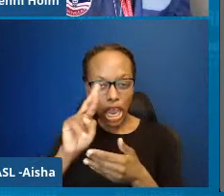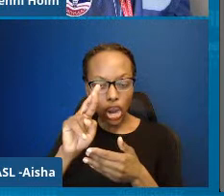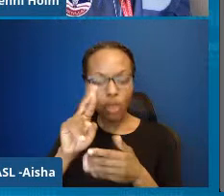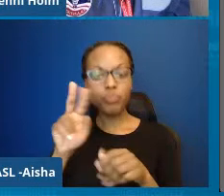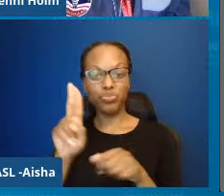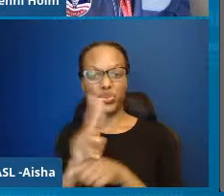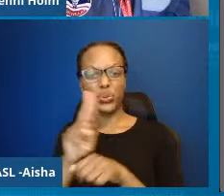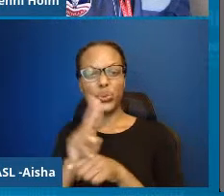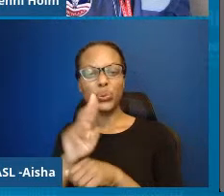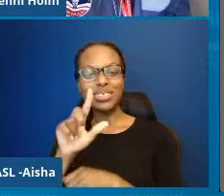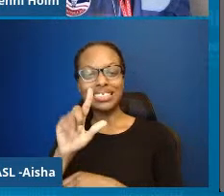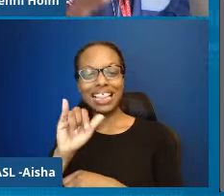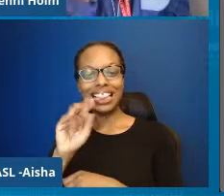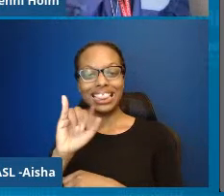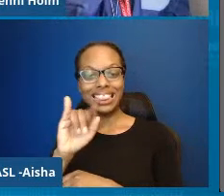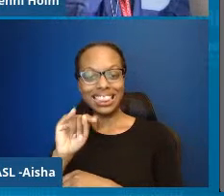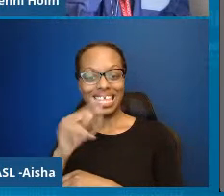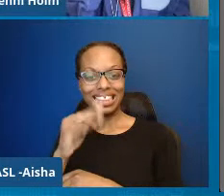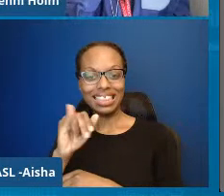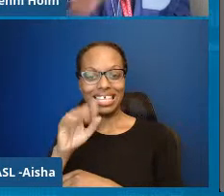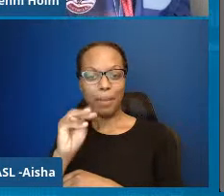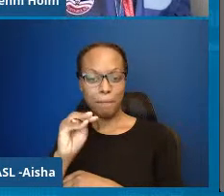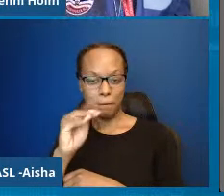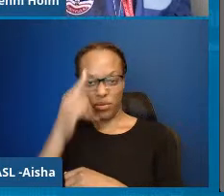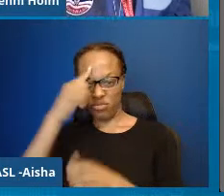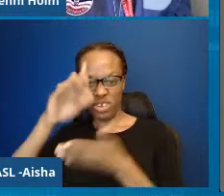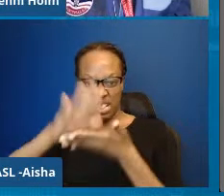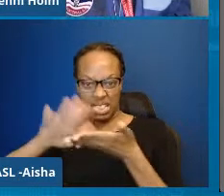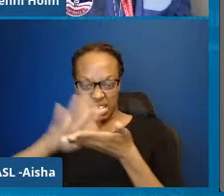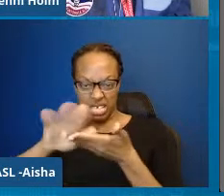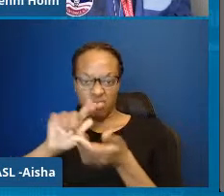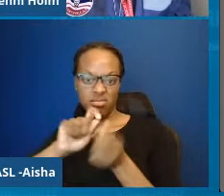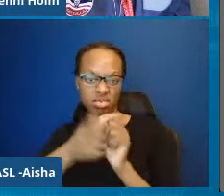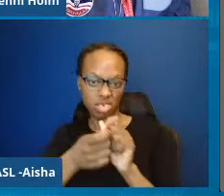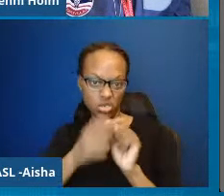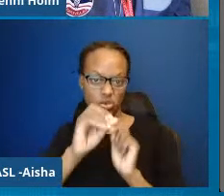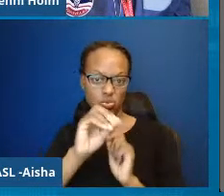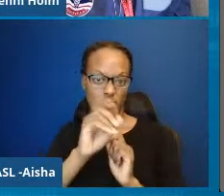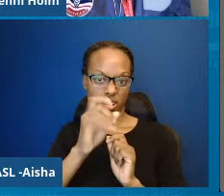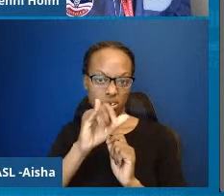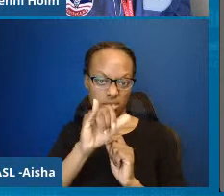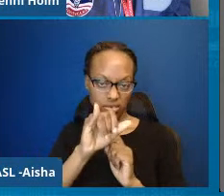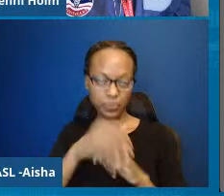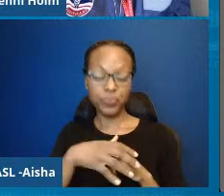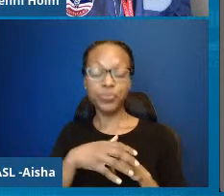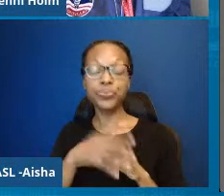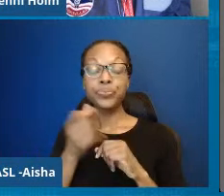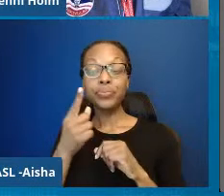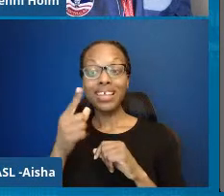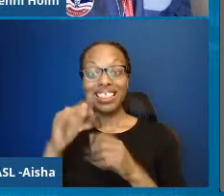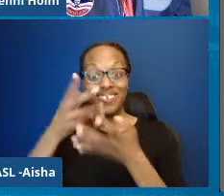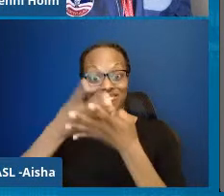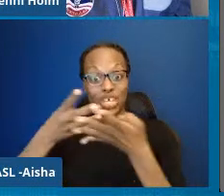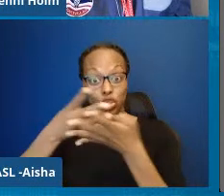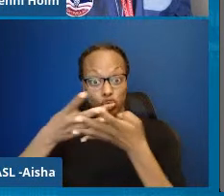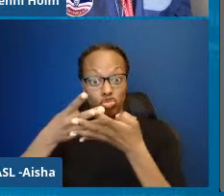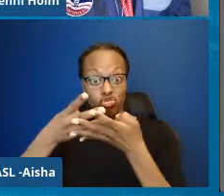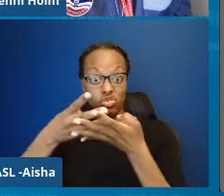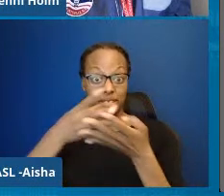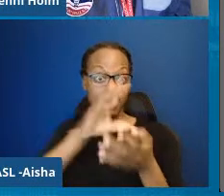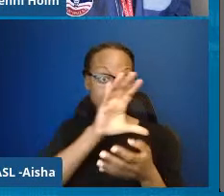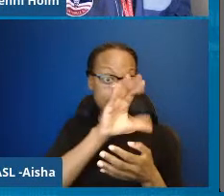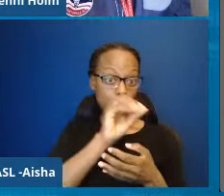getting too complicated in that, they have to change out these filters. Sure.